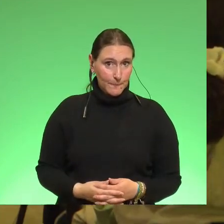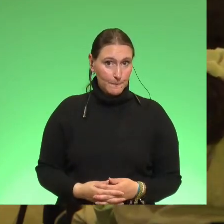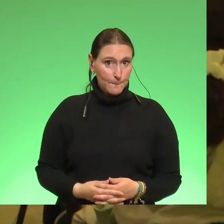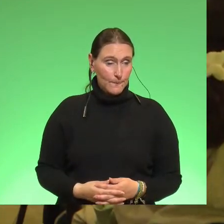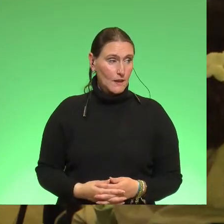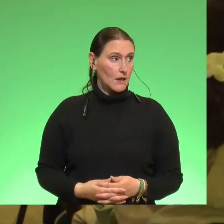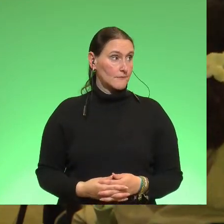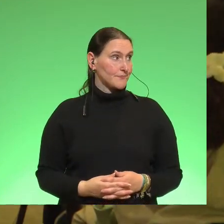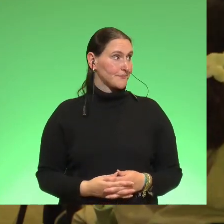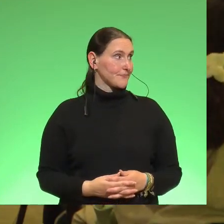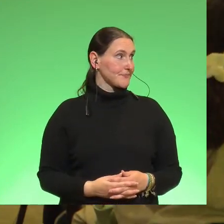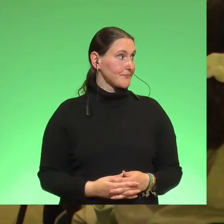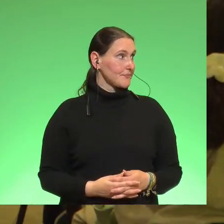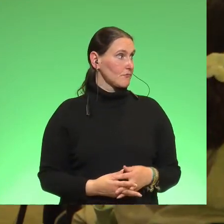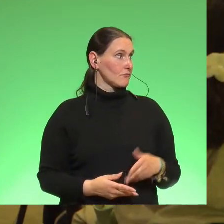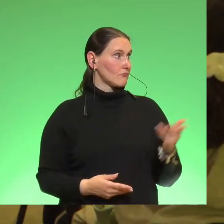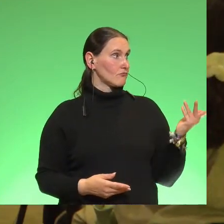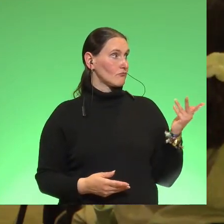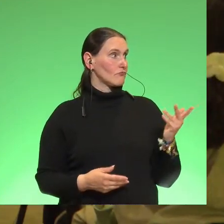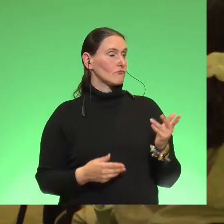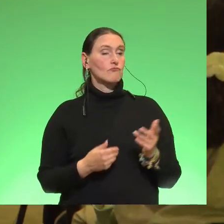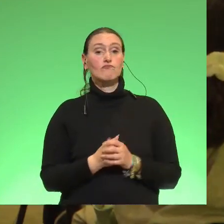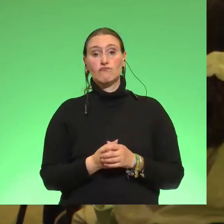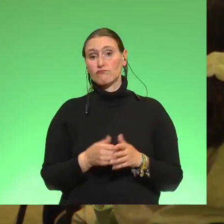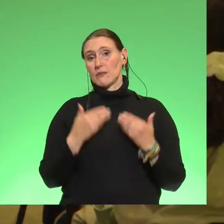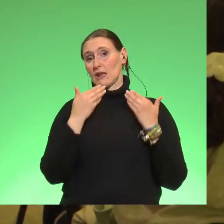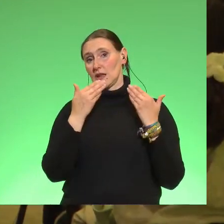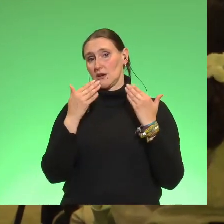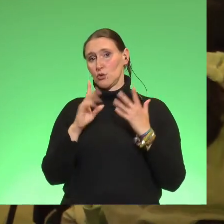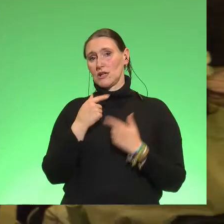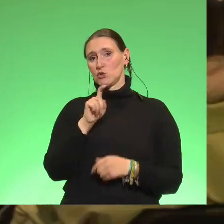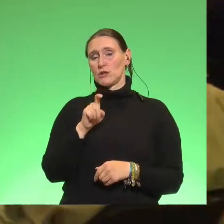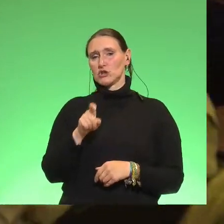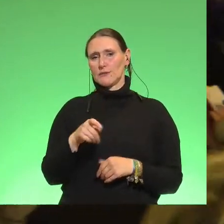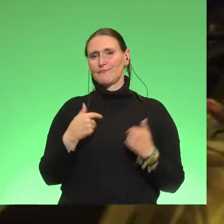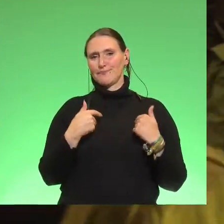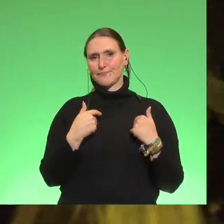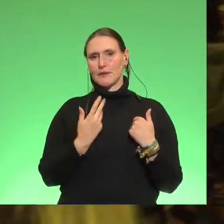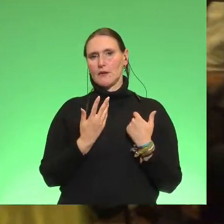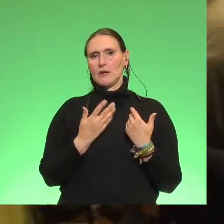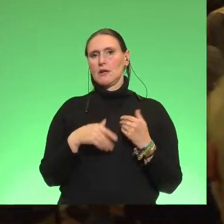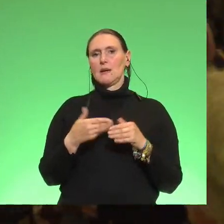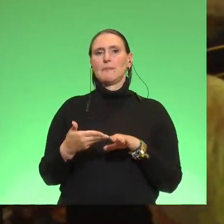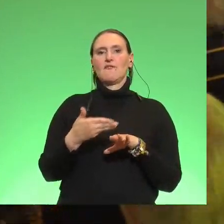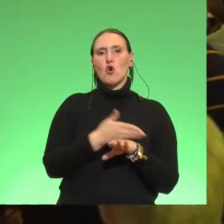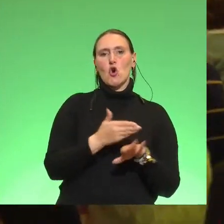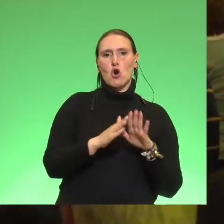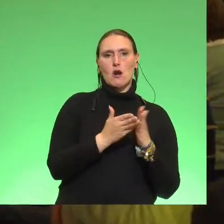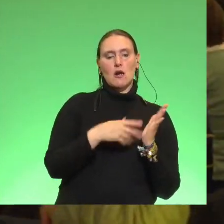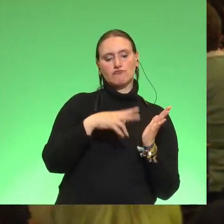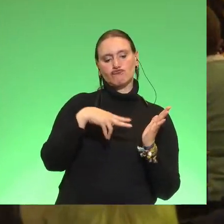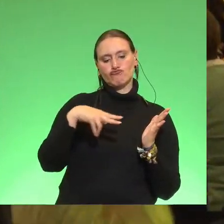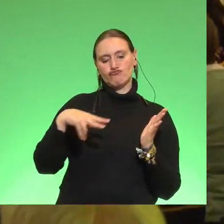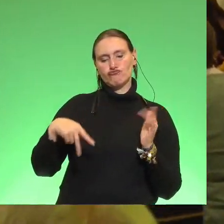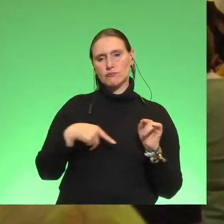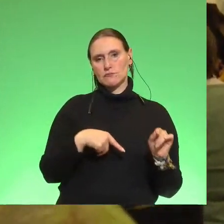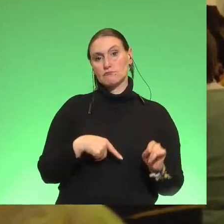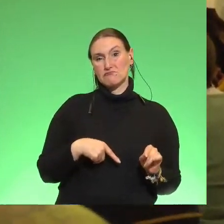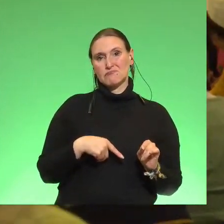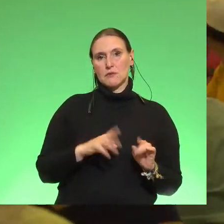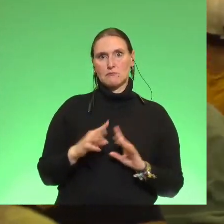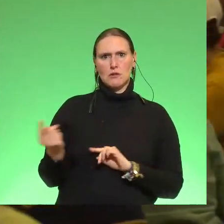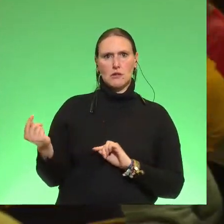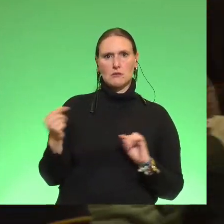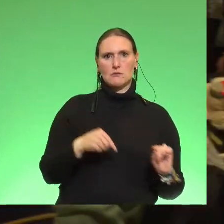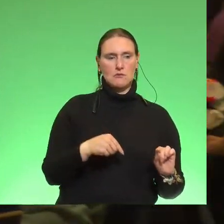Thank you for your question. I was reading some material before here, and some coherence maybe contribute